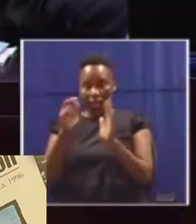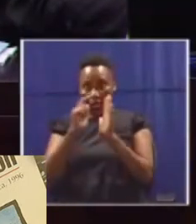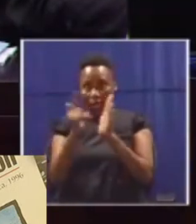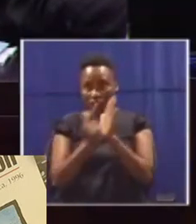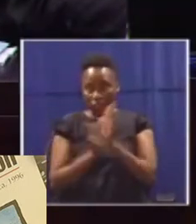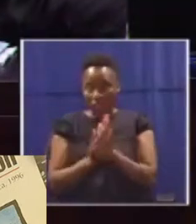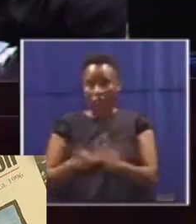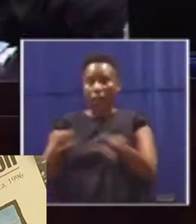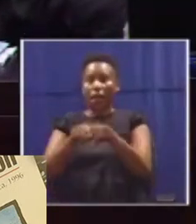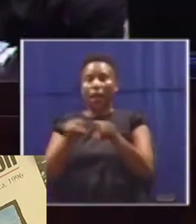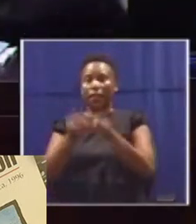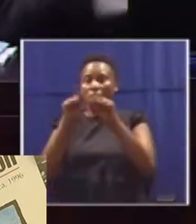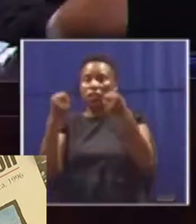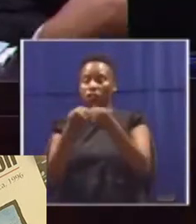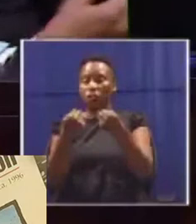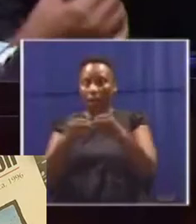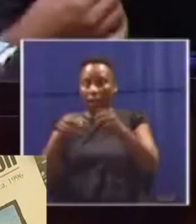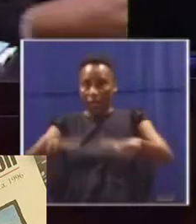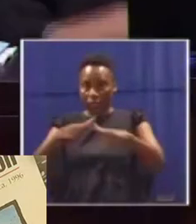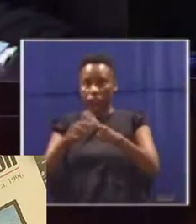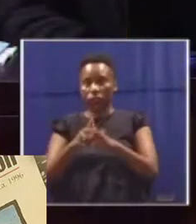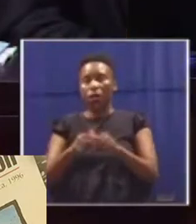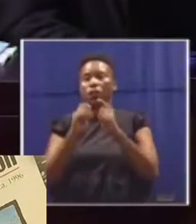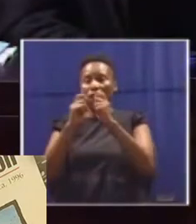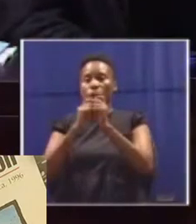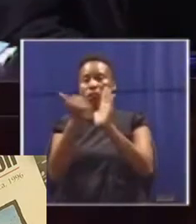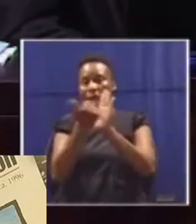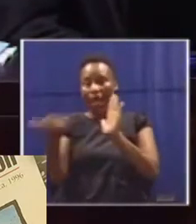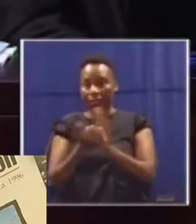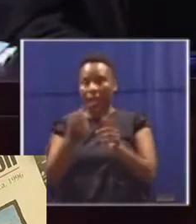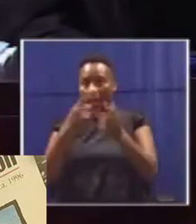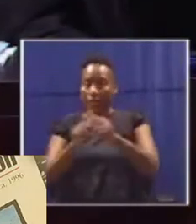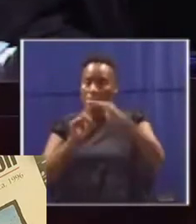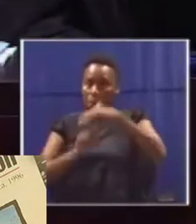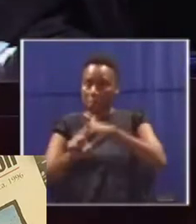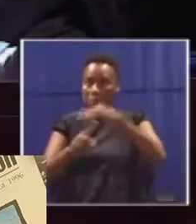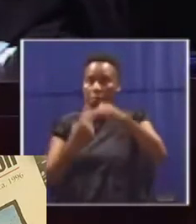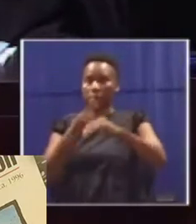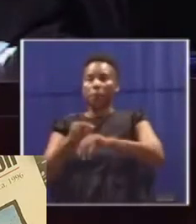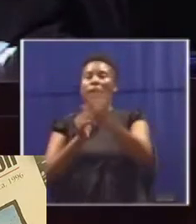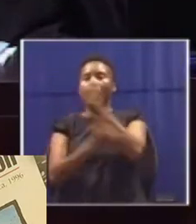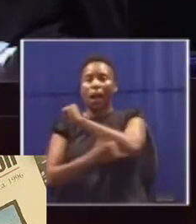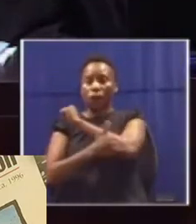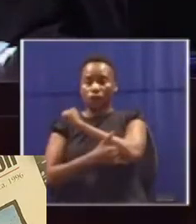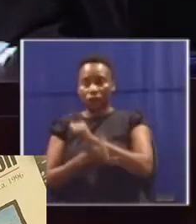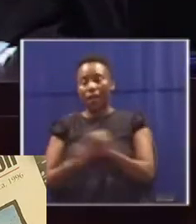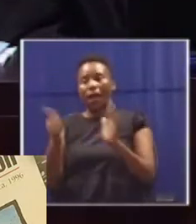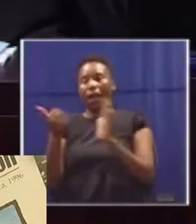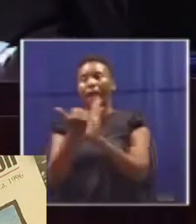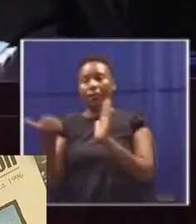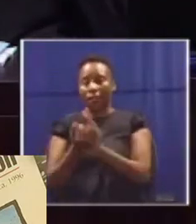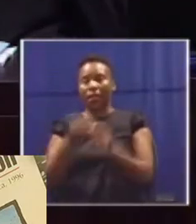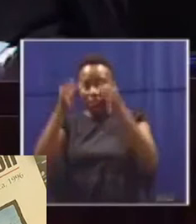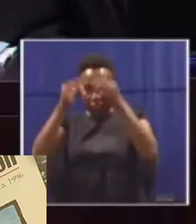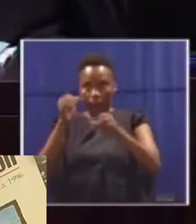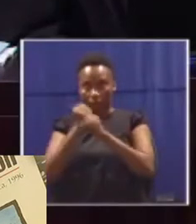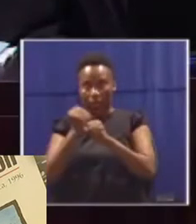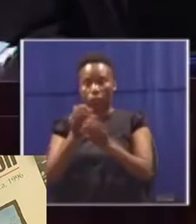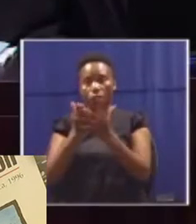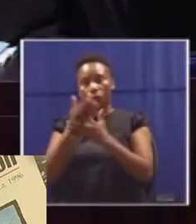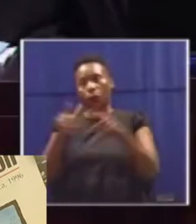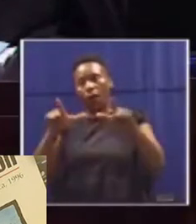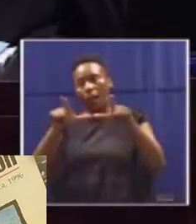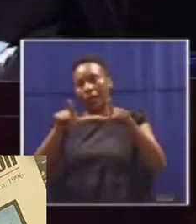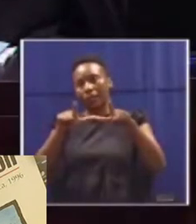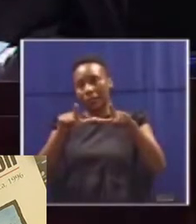the National Land Transport Act and the Cross-Border Transport Act, and to make decisions in terms of licensing through linking